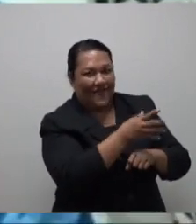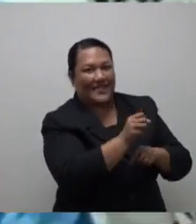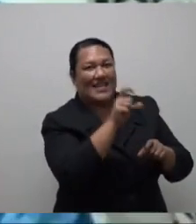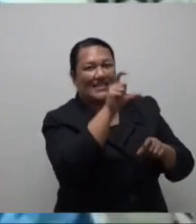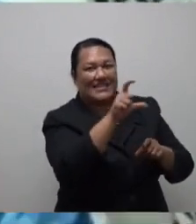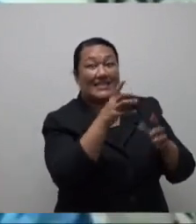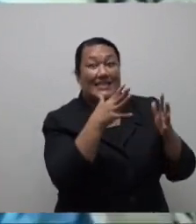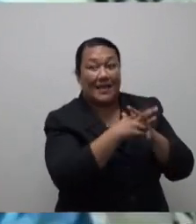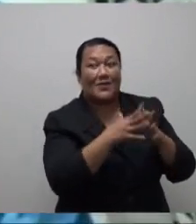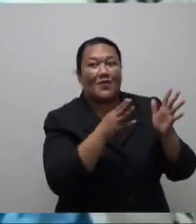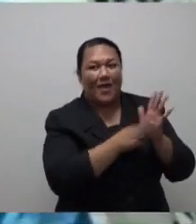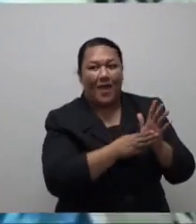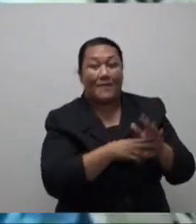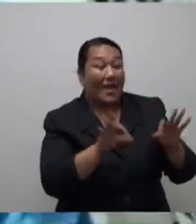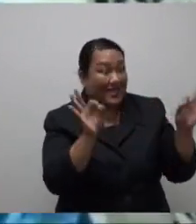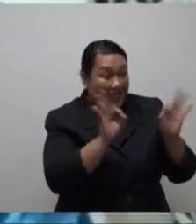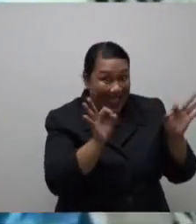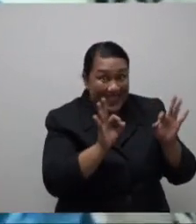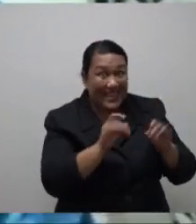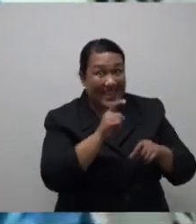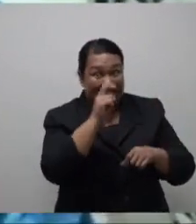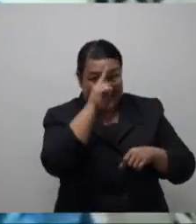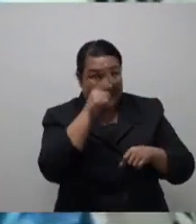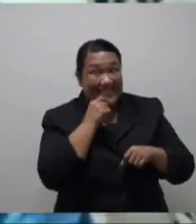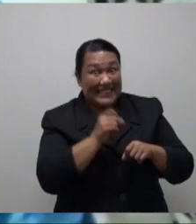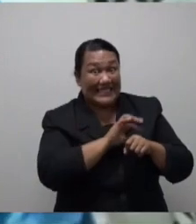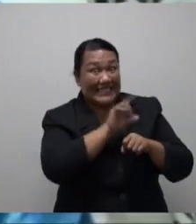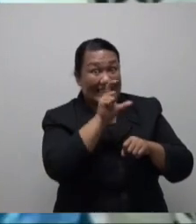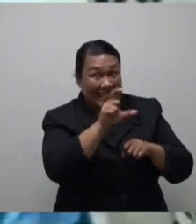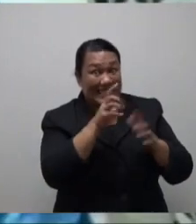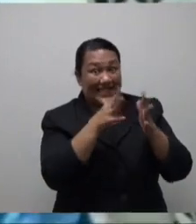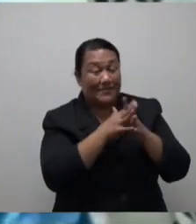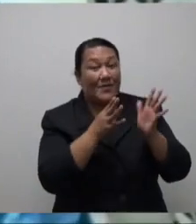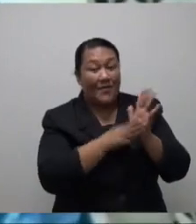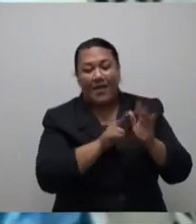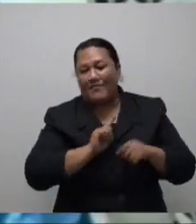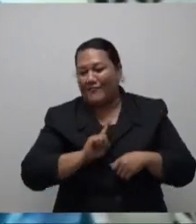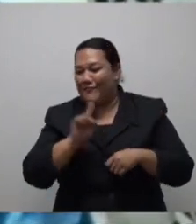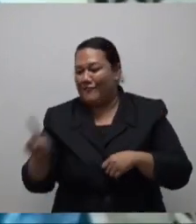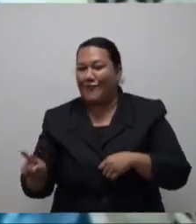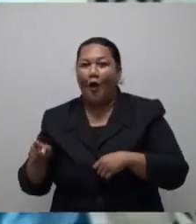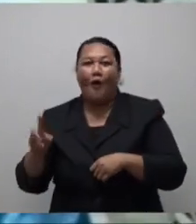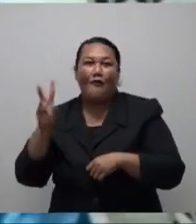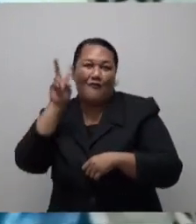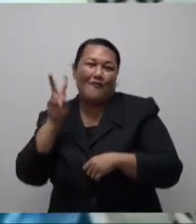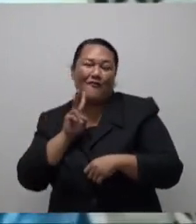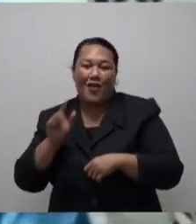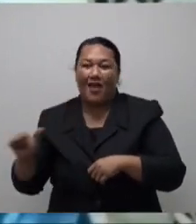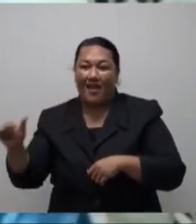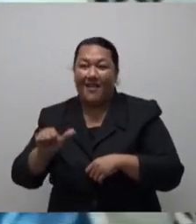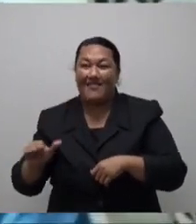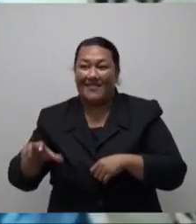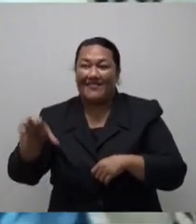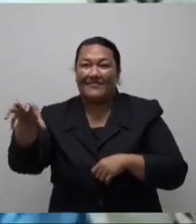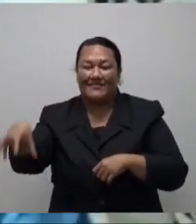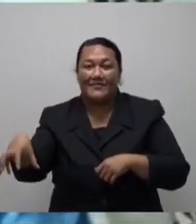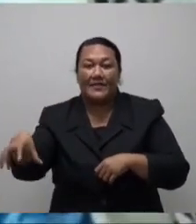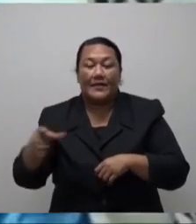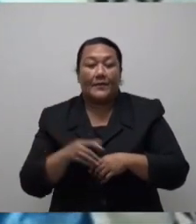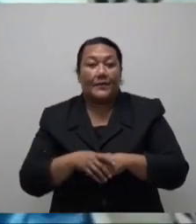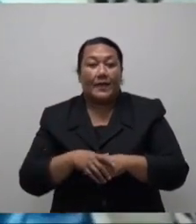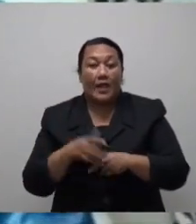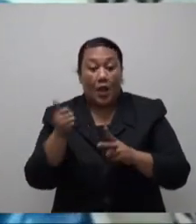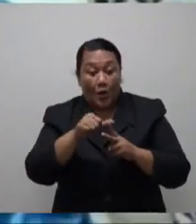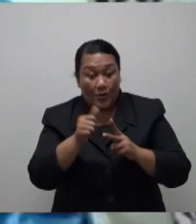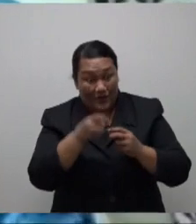the FEMAT Field Hospital for those of us who live in the Central Division and in